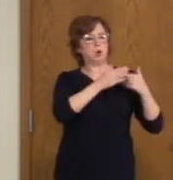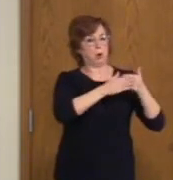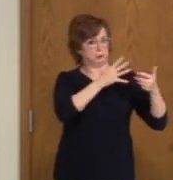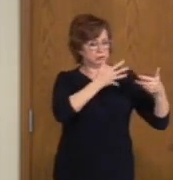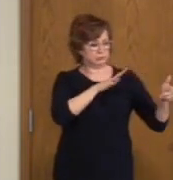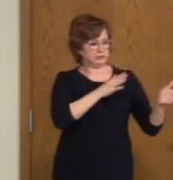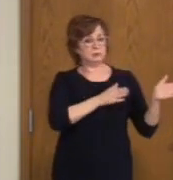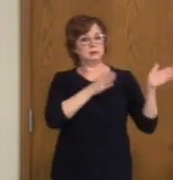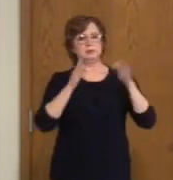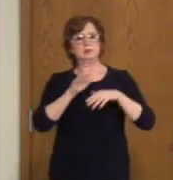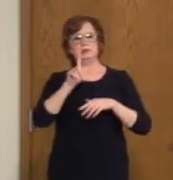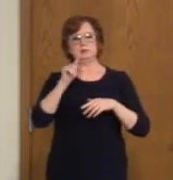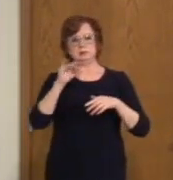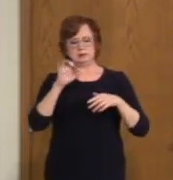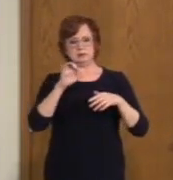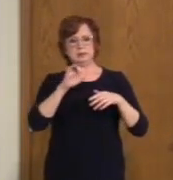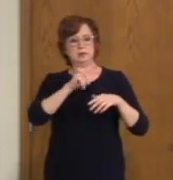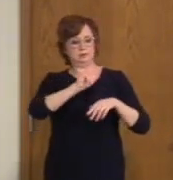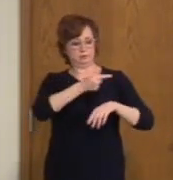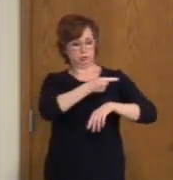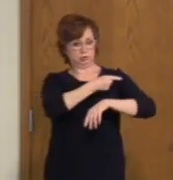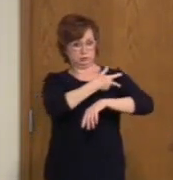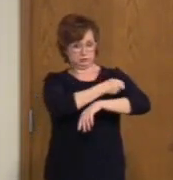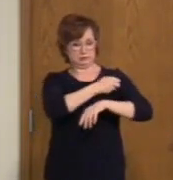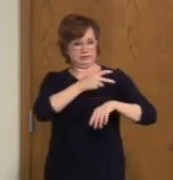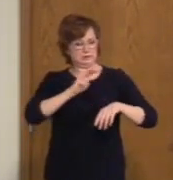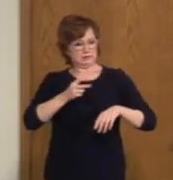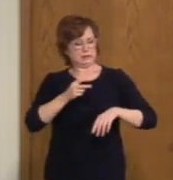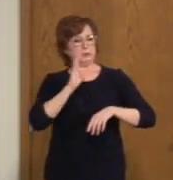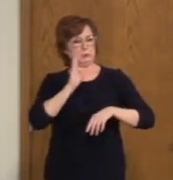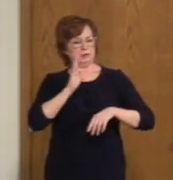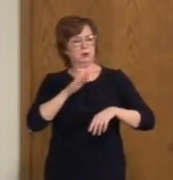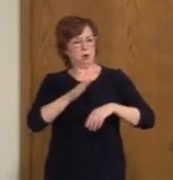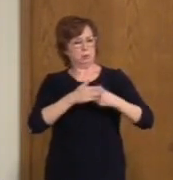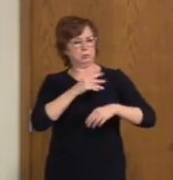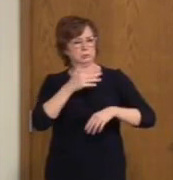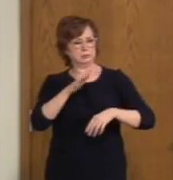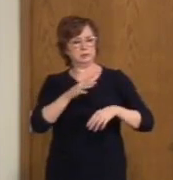to the residents in long-term care and personal care homes across Saskatchewan.